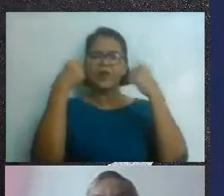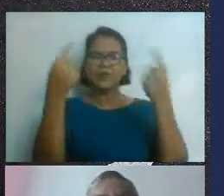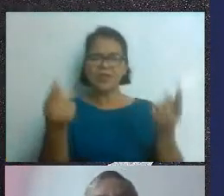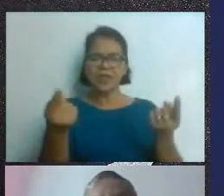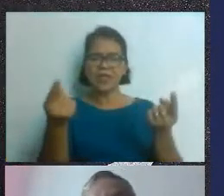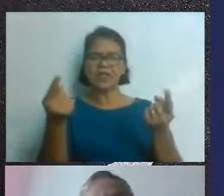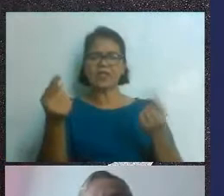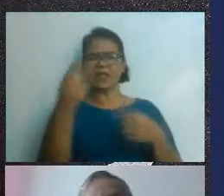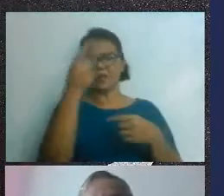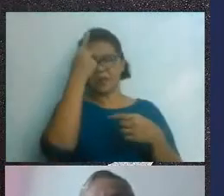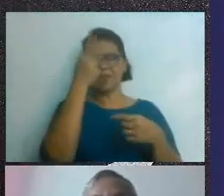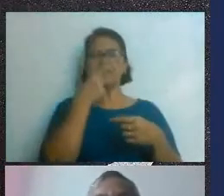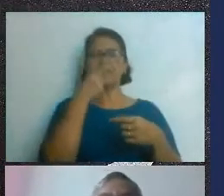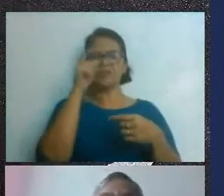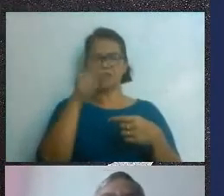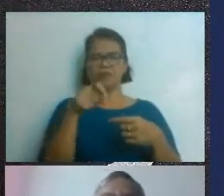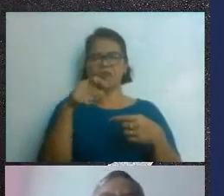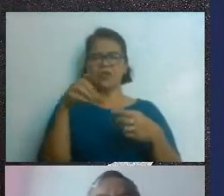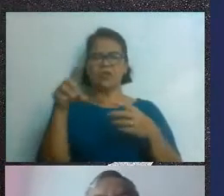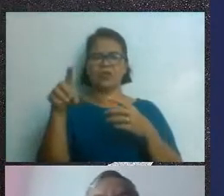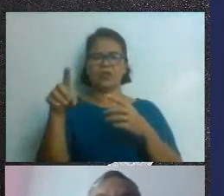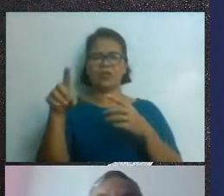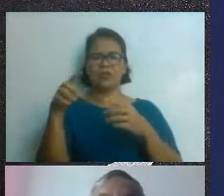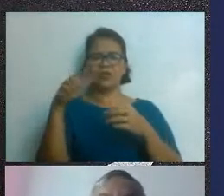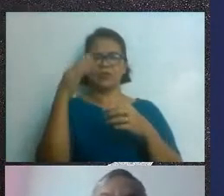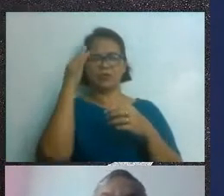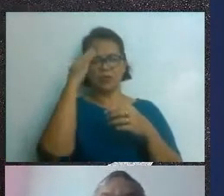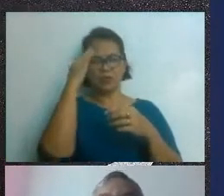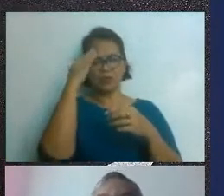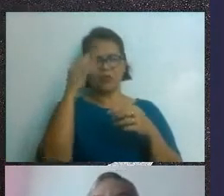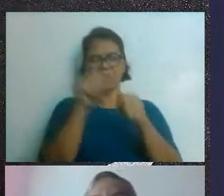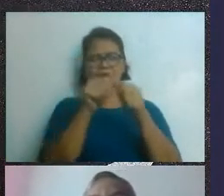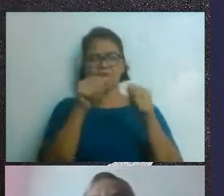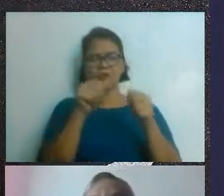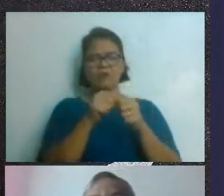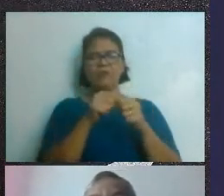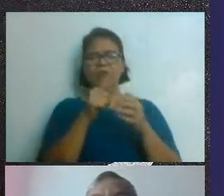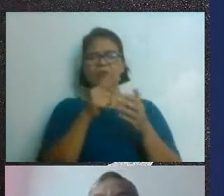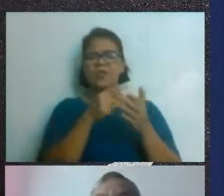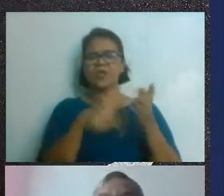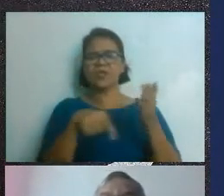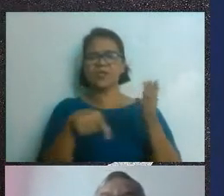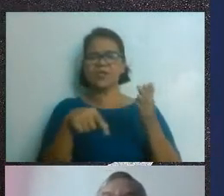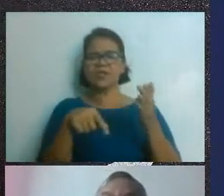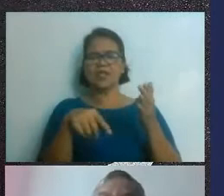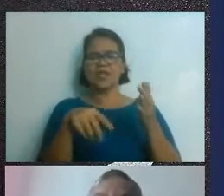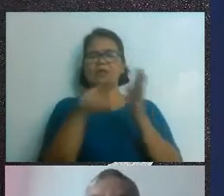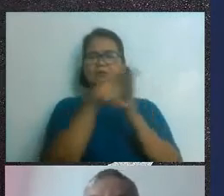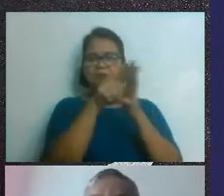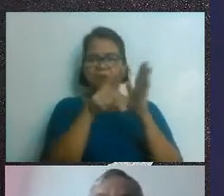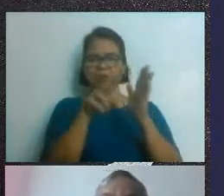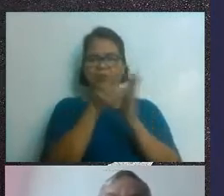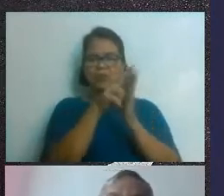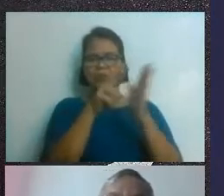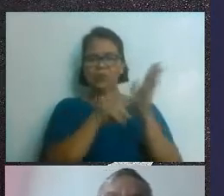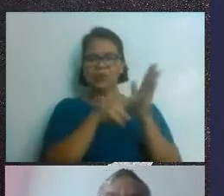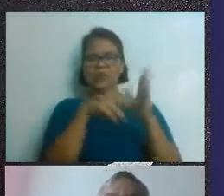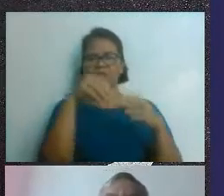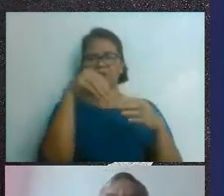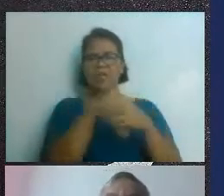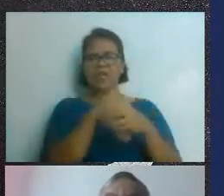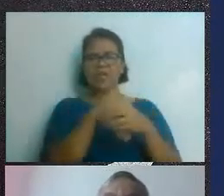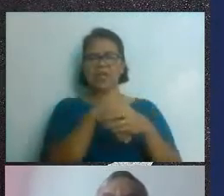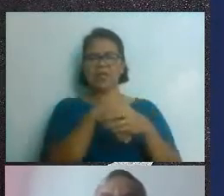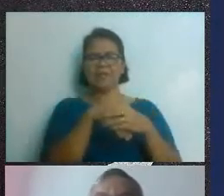may memorandum of agreement ang DepEd o ang school sa mga TV at radio stations. Mayroong materials,